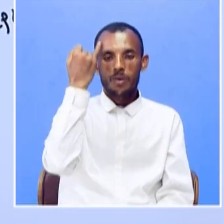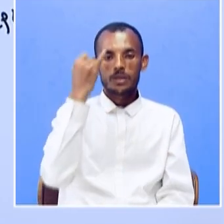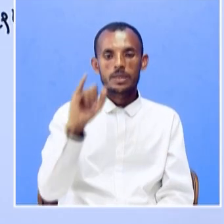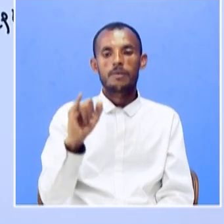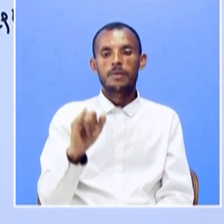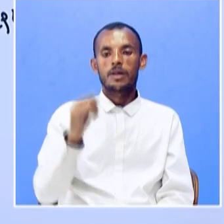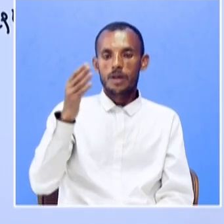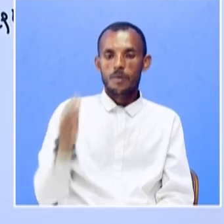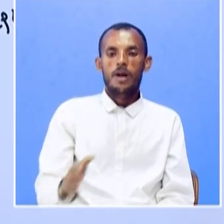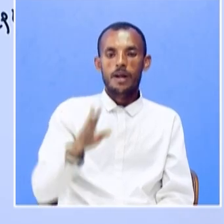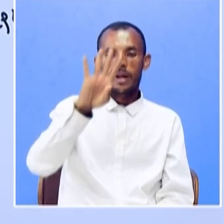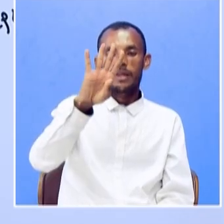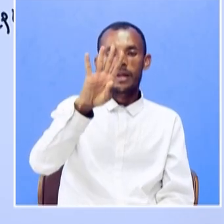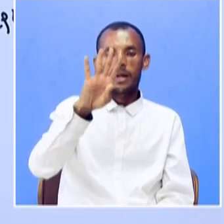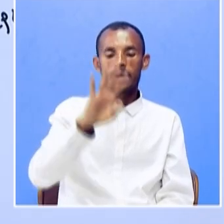is it is